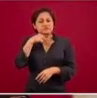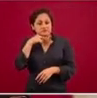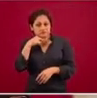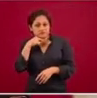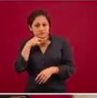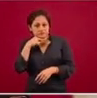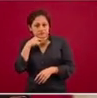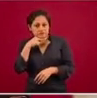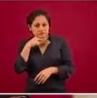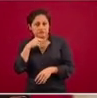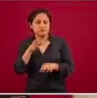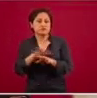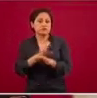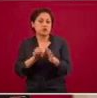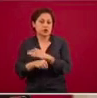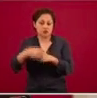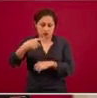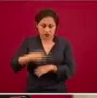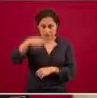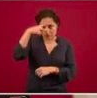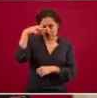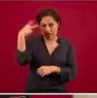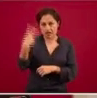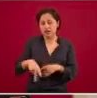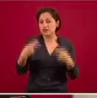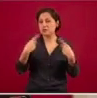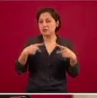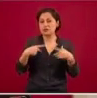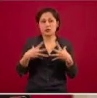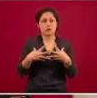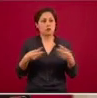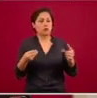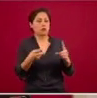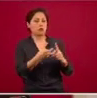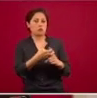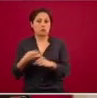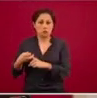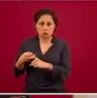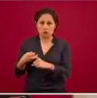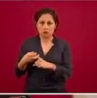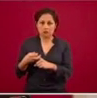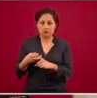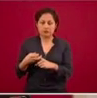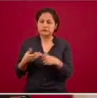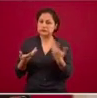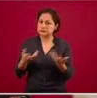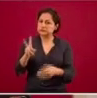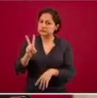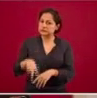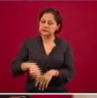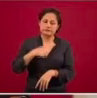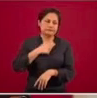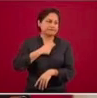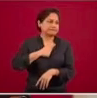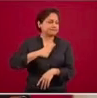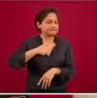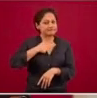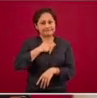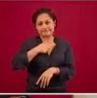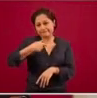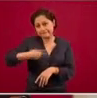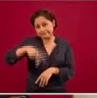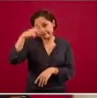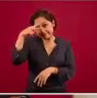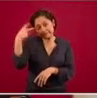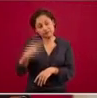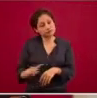it's just being implemented during phase 2. This concern regarding the cremation of dead bodies in a country in